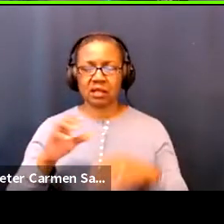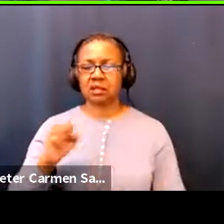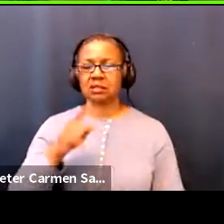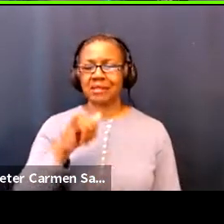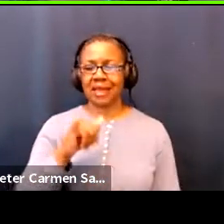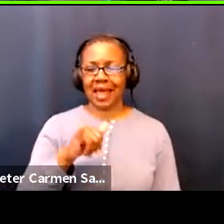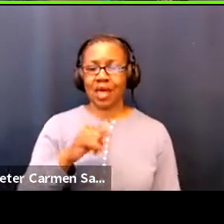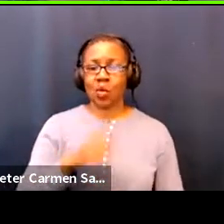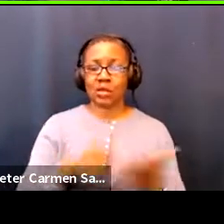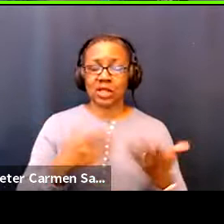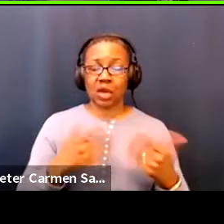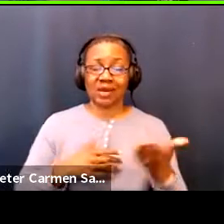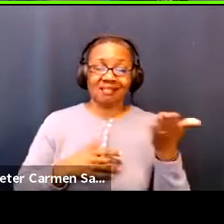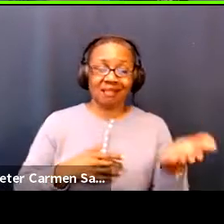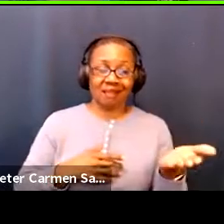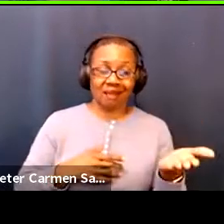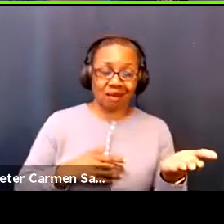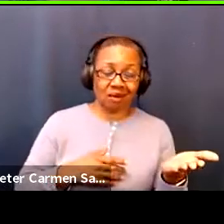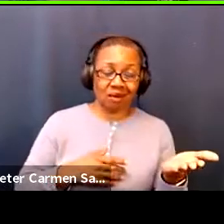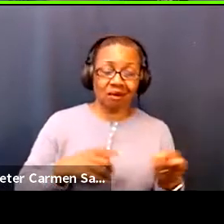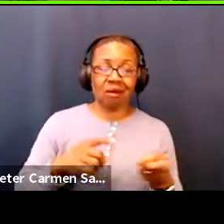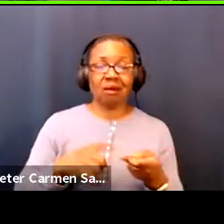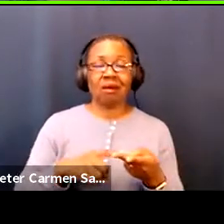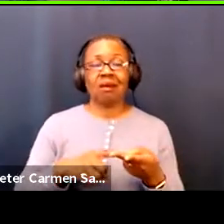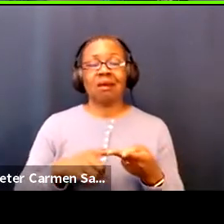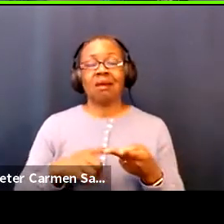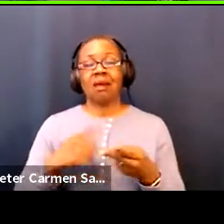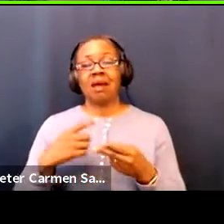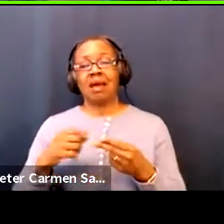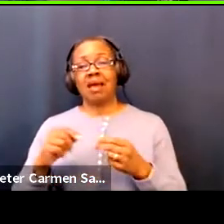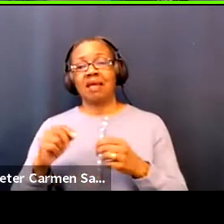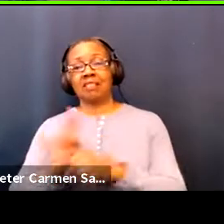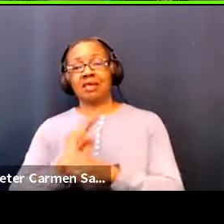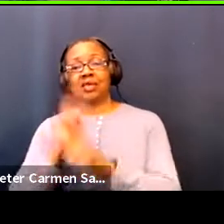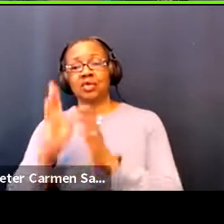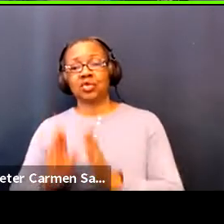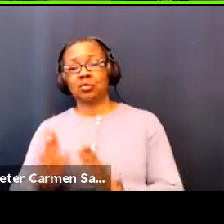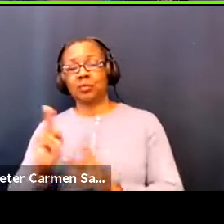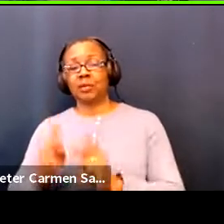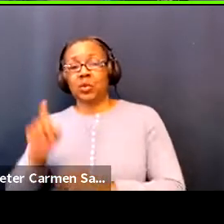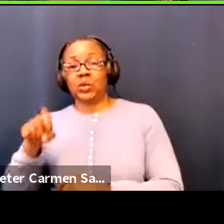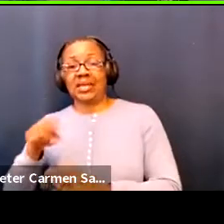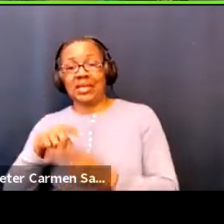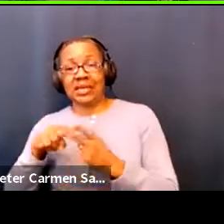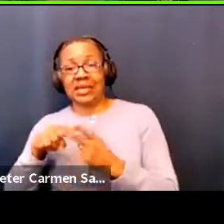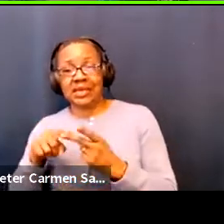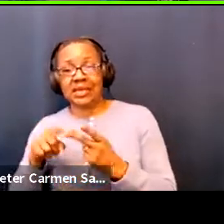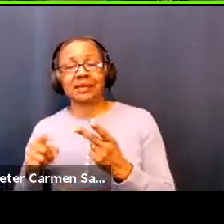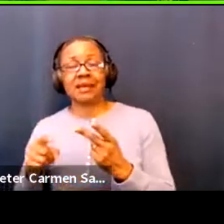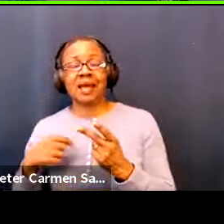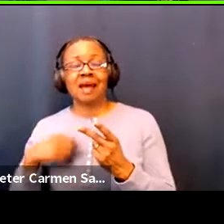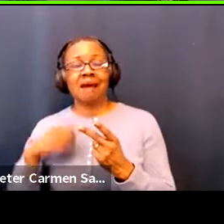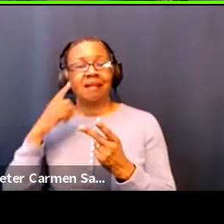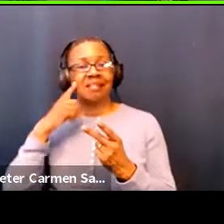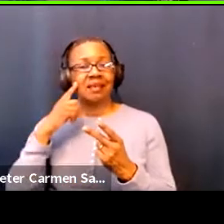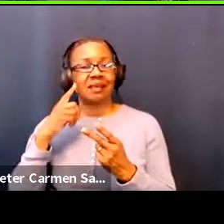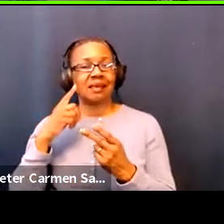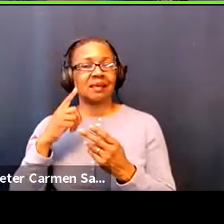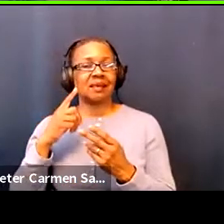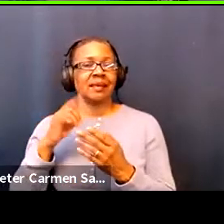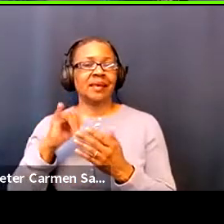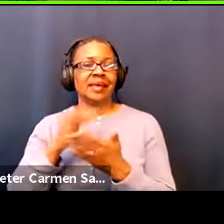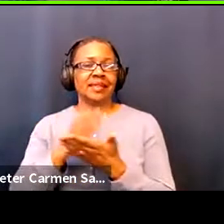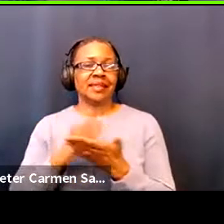side, Saria's work on the consumer side. And so I think it's something